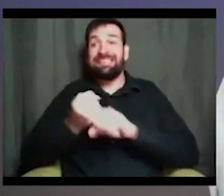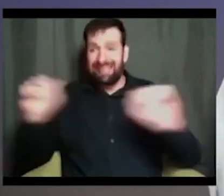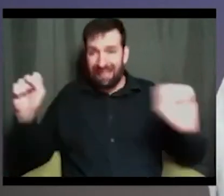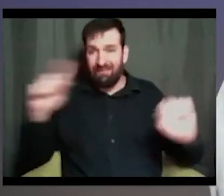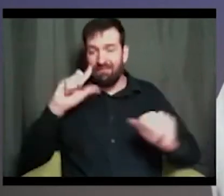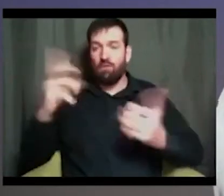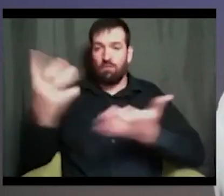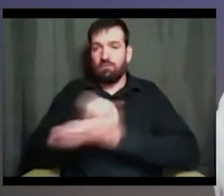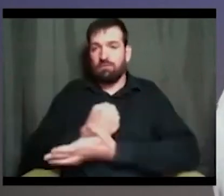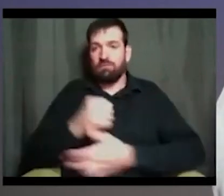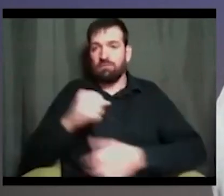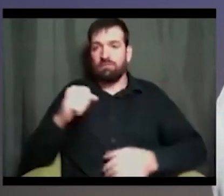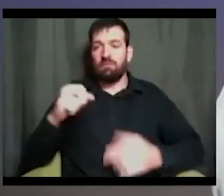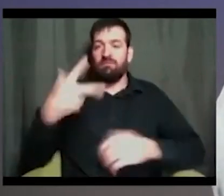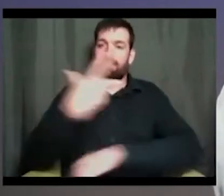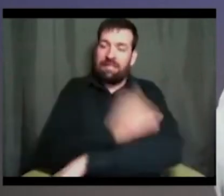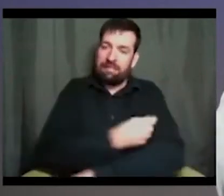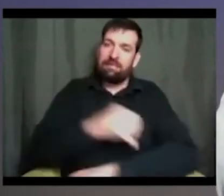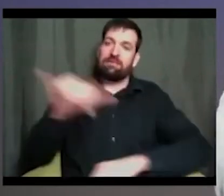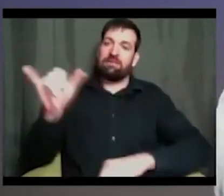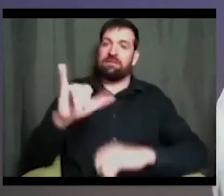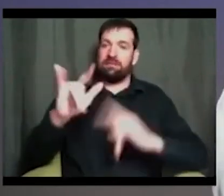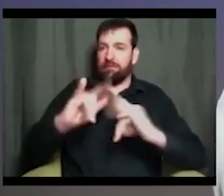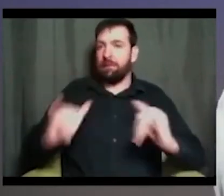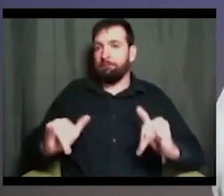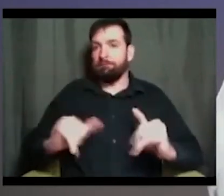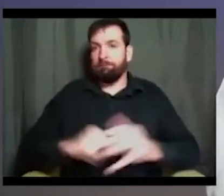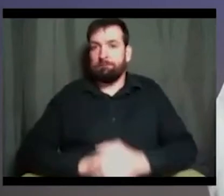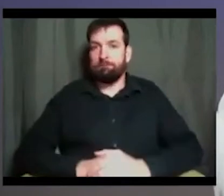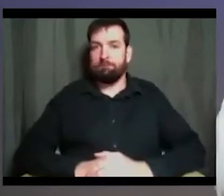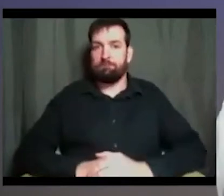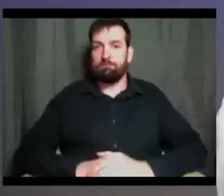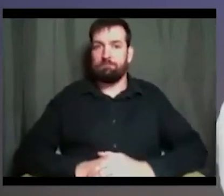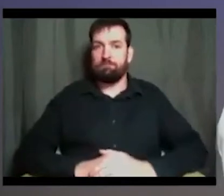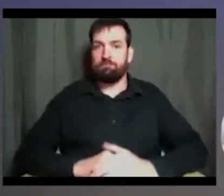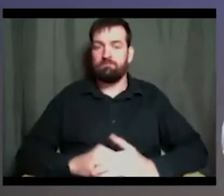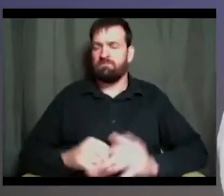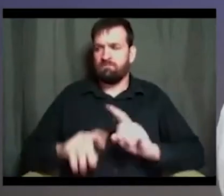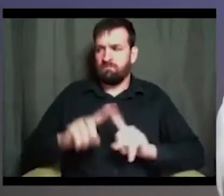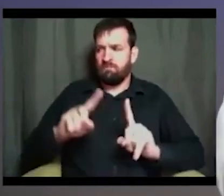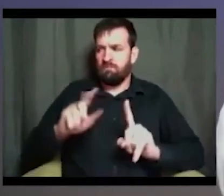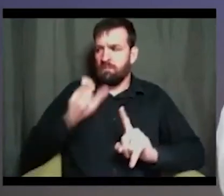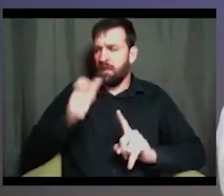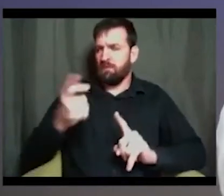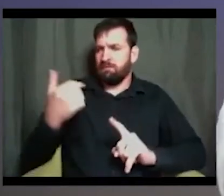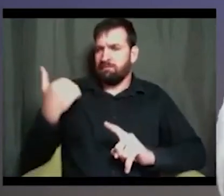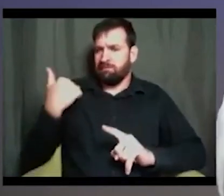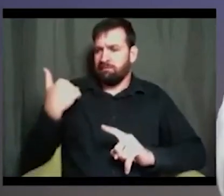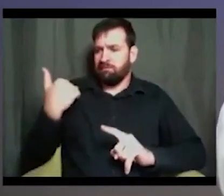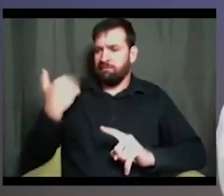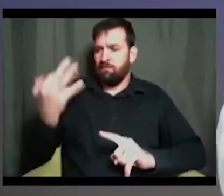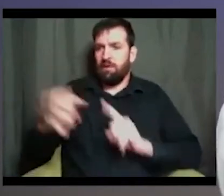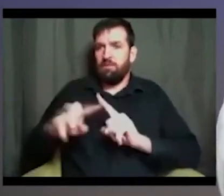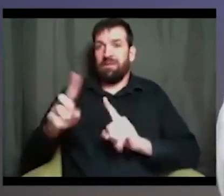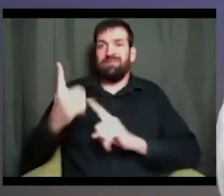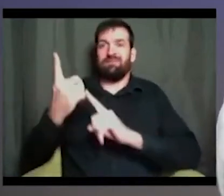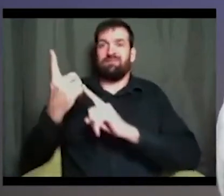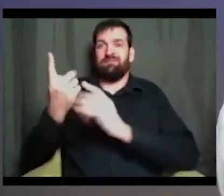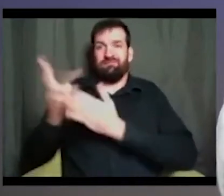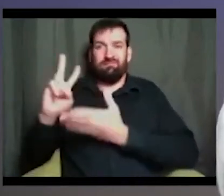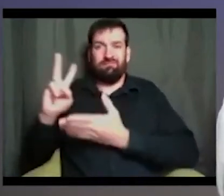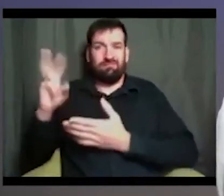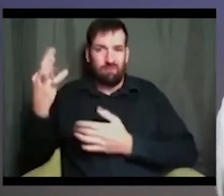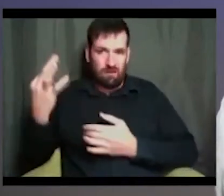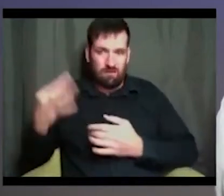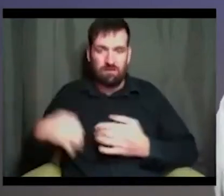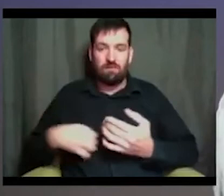I mentioned my son, who's 11, he got his vaccine, like, not this last Friday, but the Friday before, both the same day, and it's done fine.